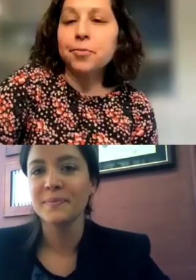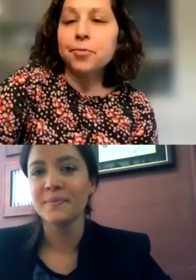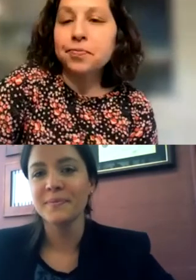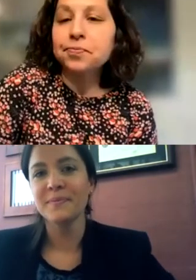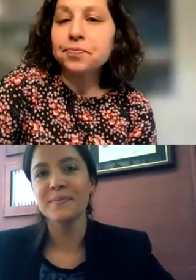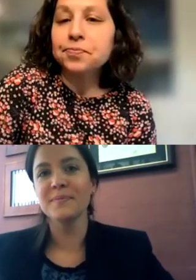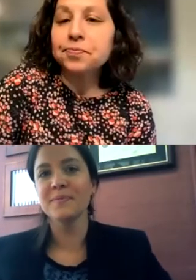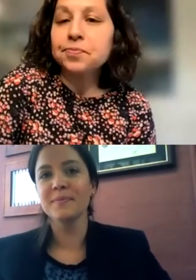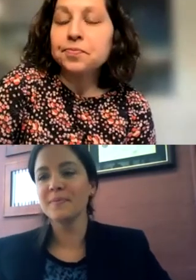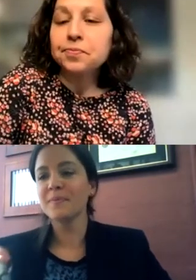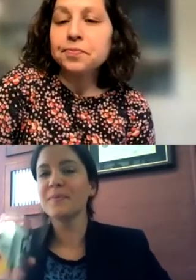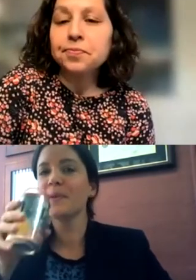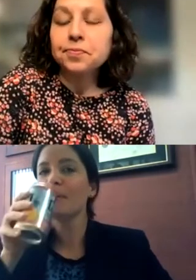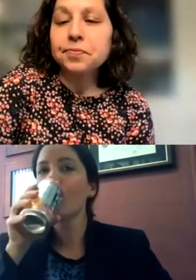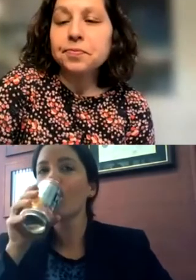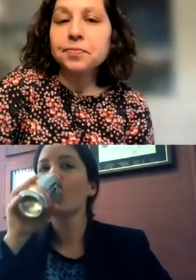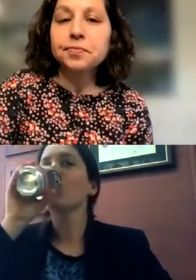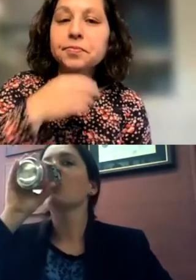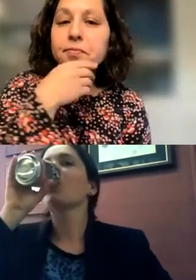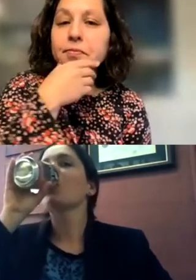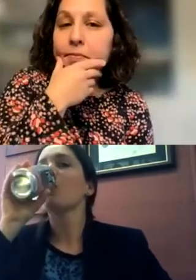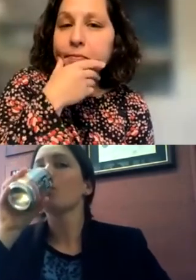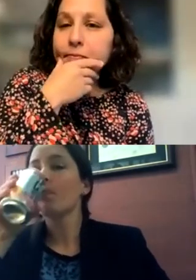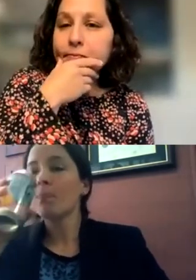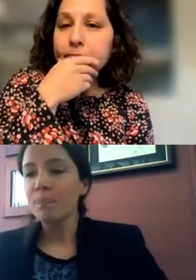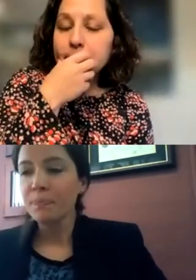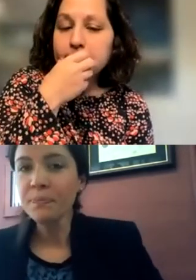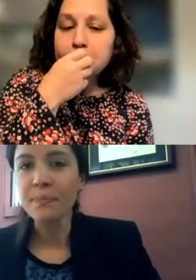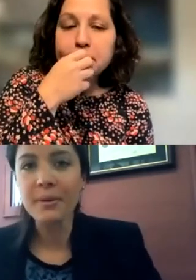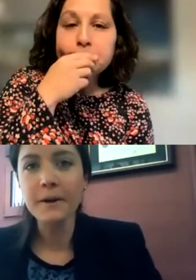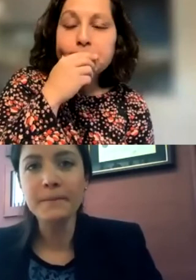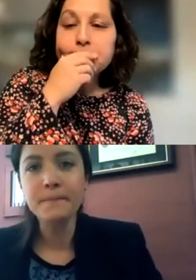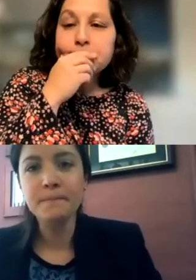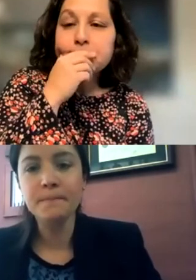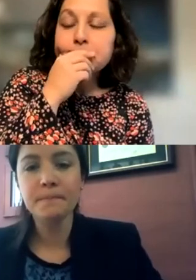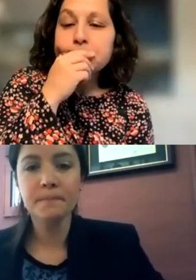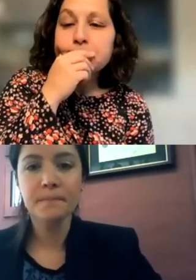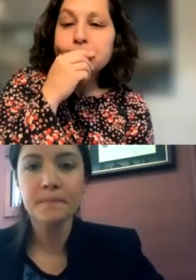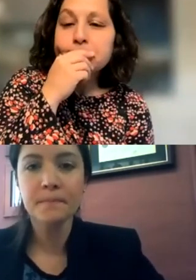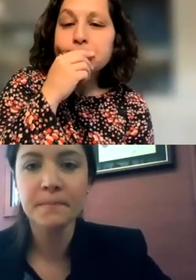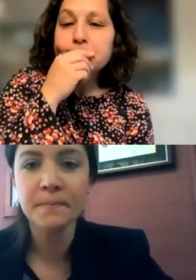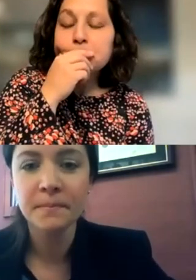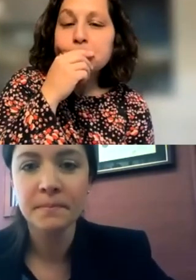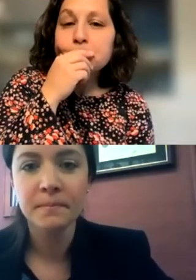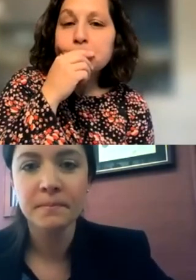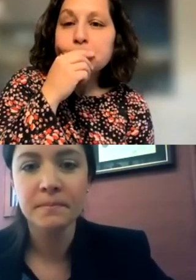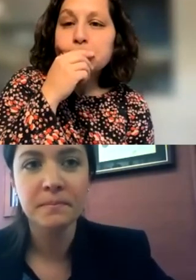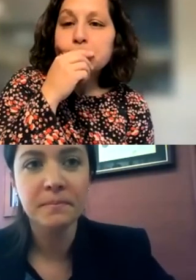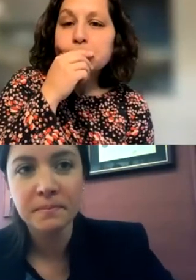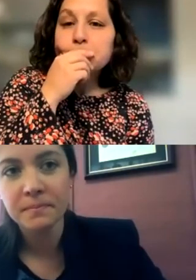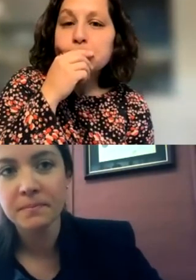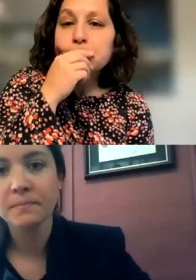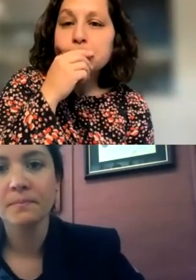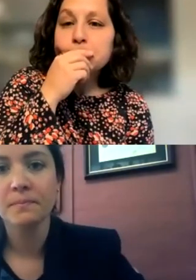Thank you. Yeah, I can comment on this. Just a broader comment, which is in focusing